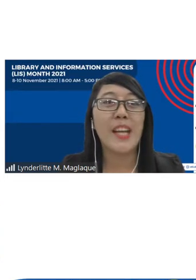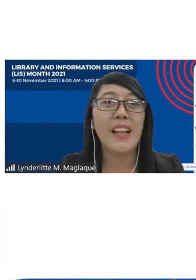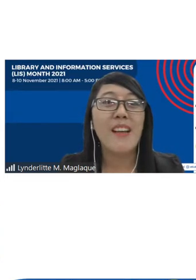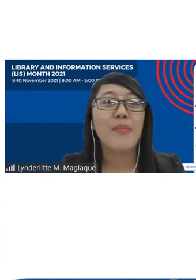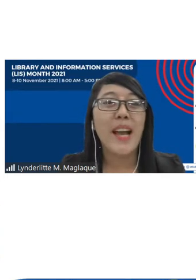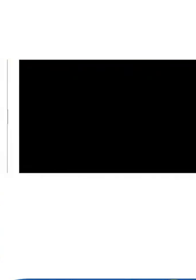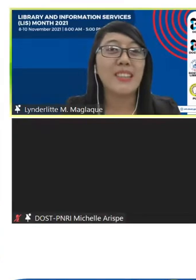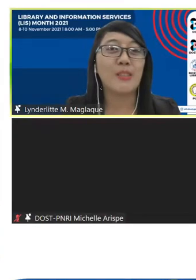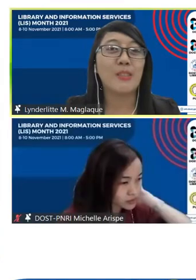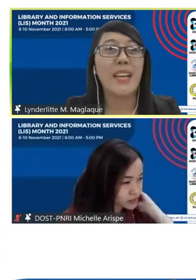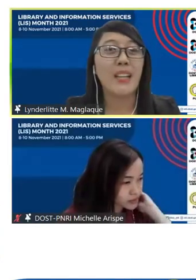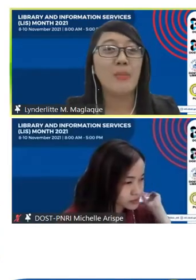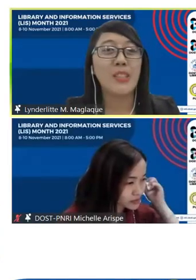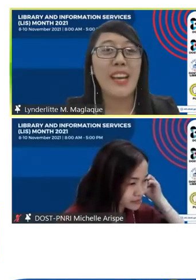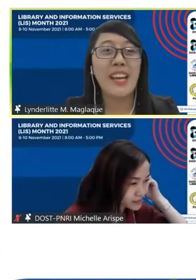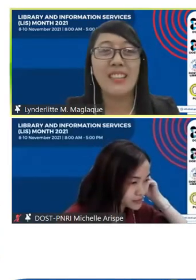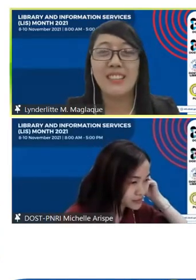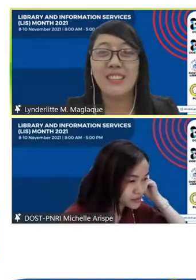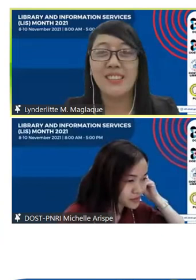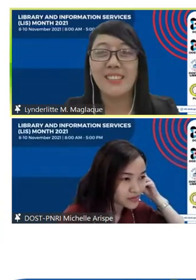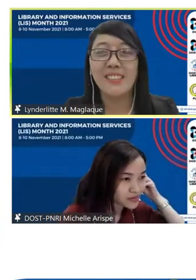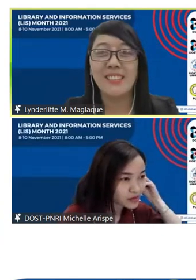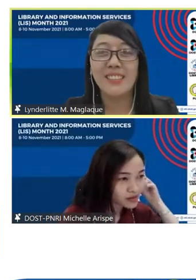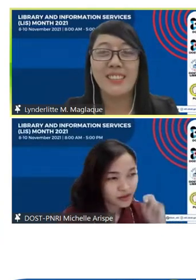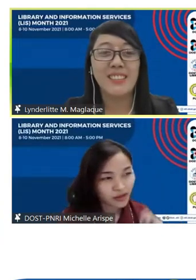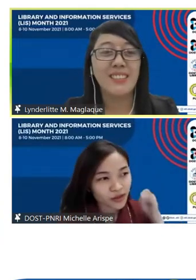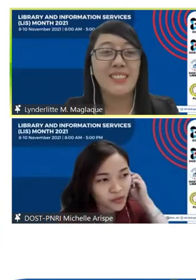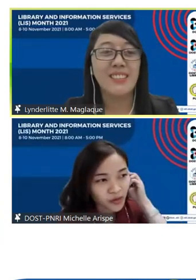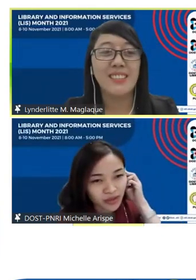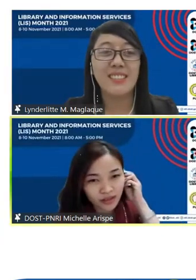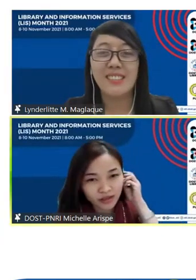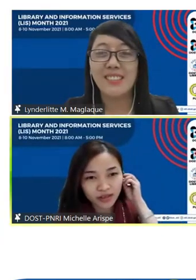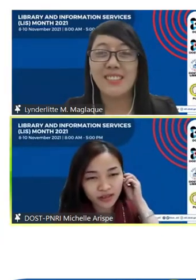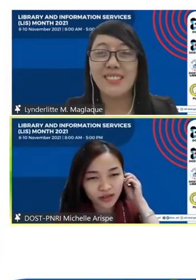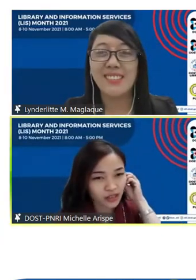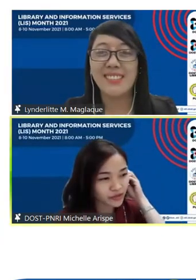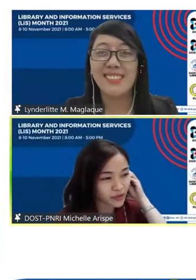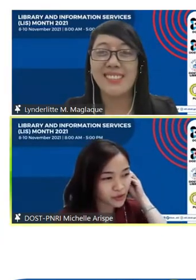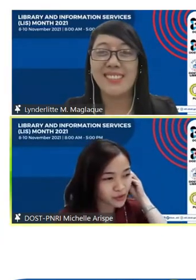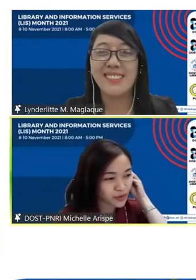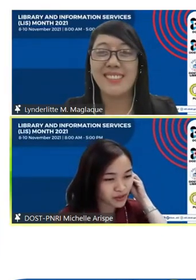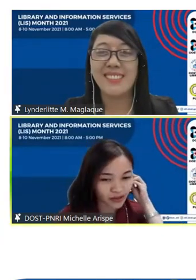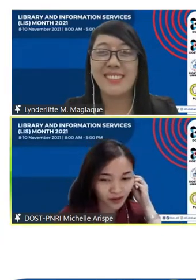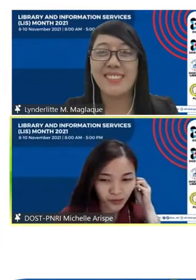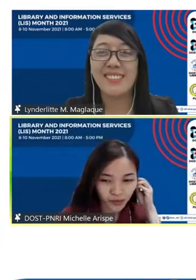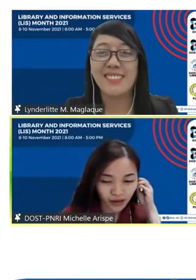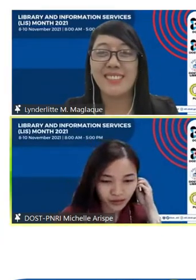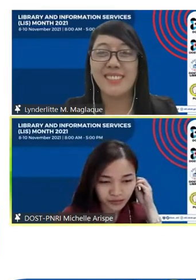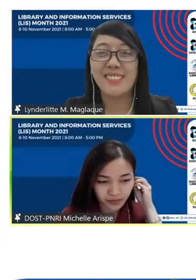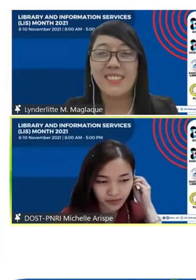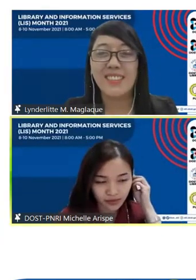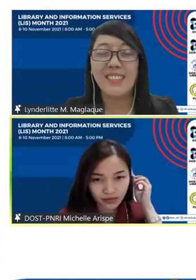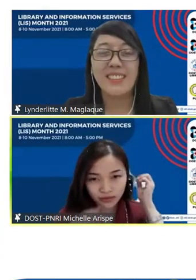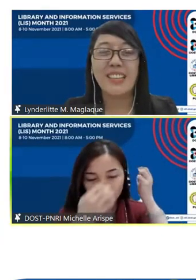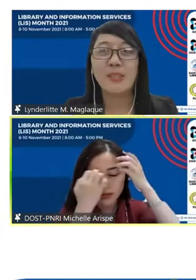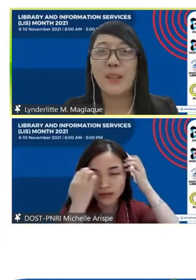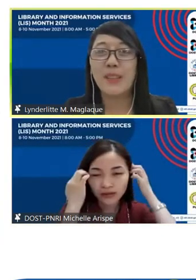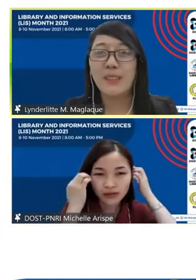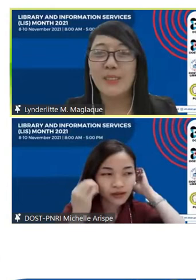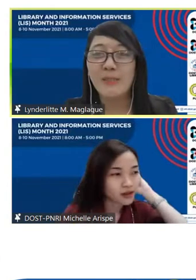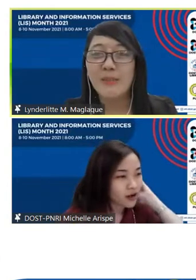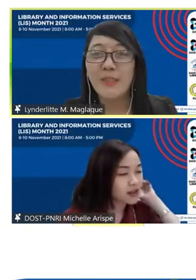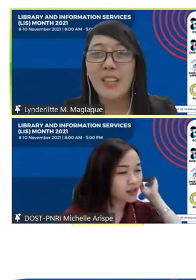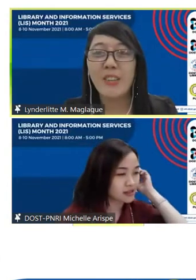Ms. Michelle Arispe. Hello, Michelle. Hello, Ma'am Linder. Good afternoon. Naririnig po ba? Yes